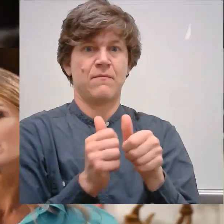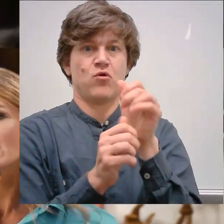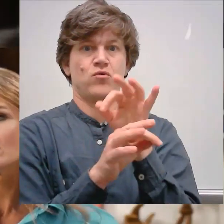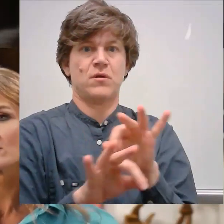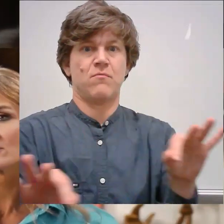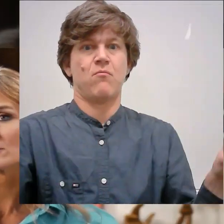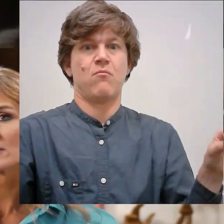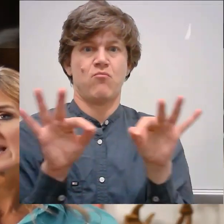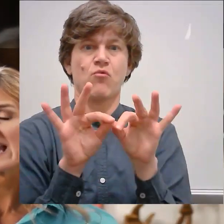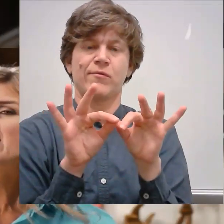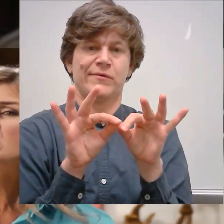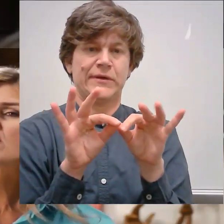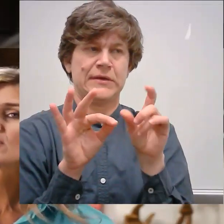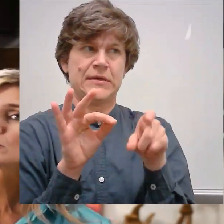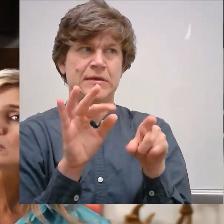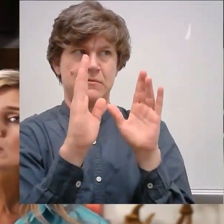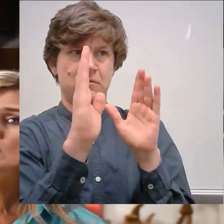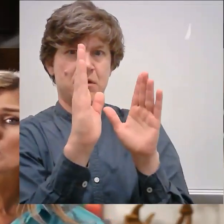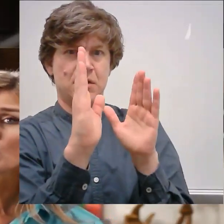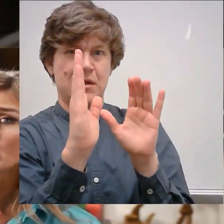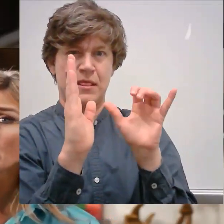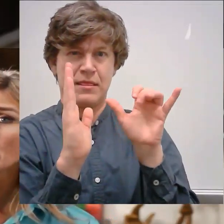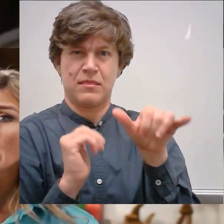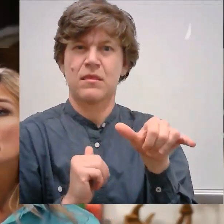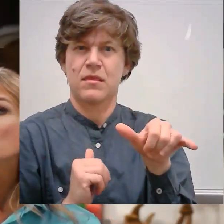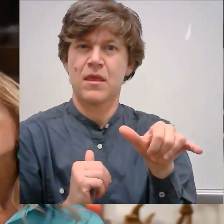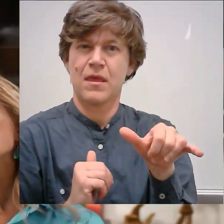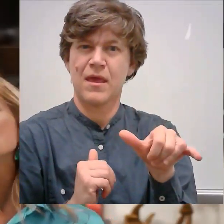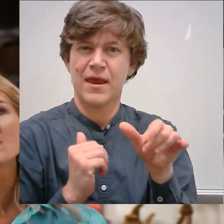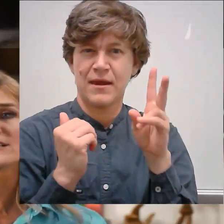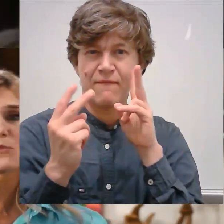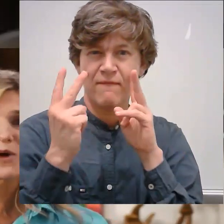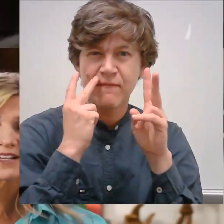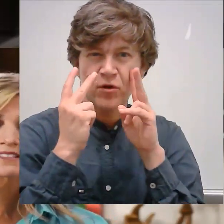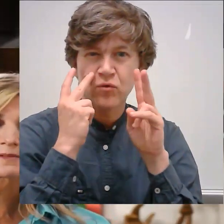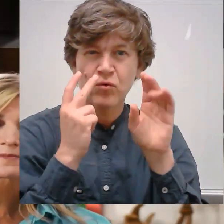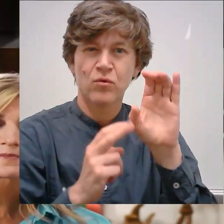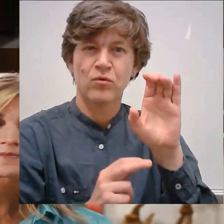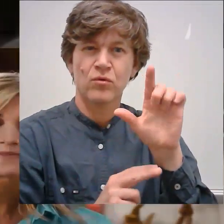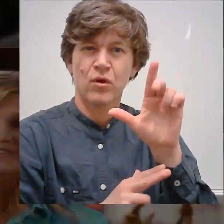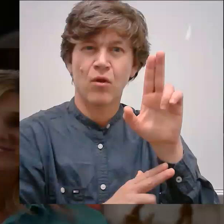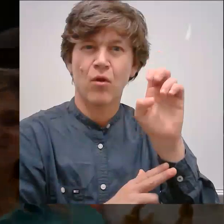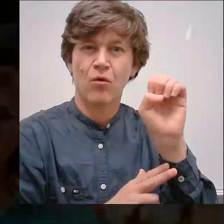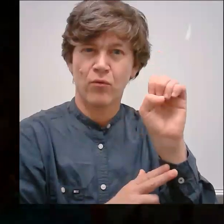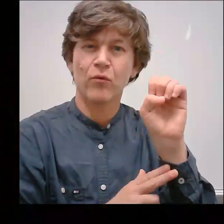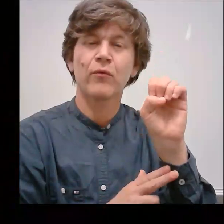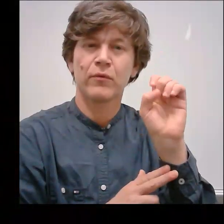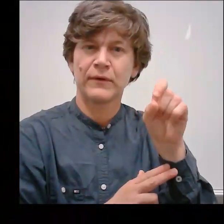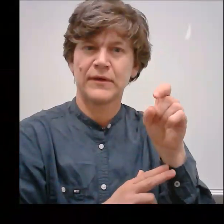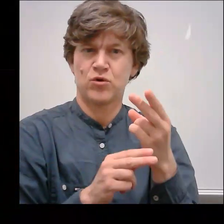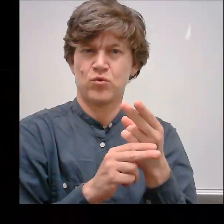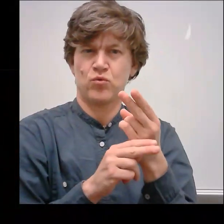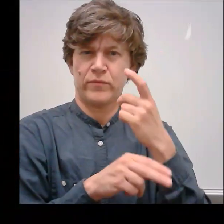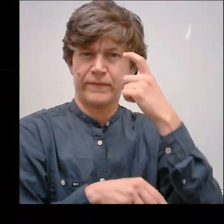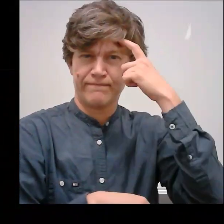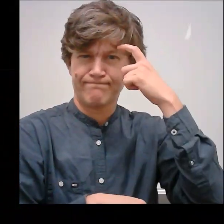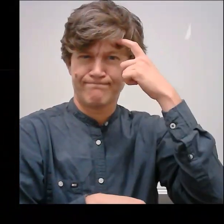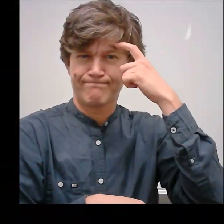viewer to pay attention to. It's a visual clue, and we need to plant it wisely.